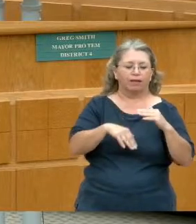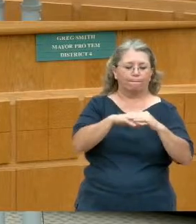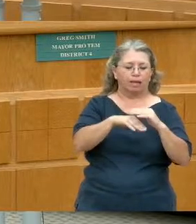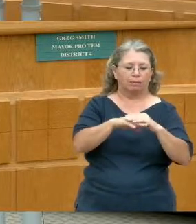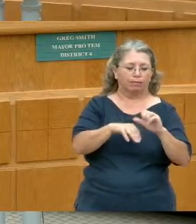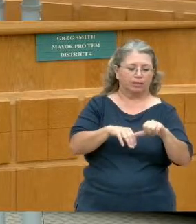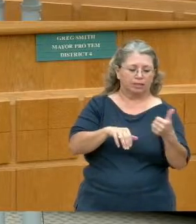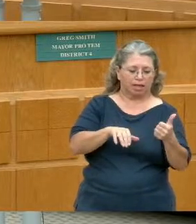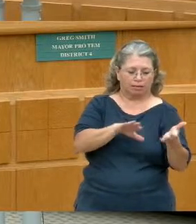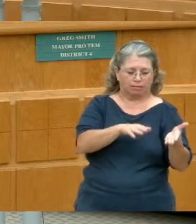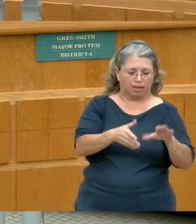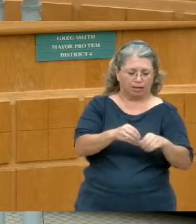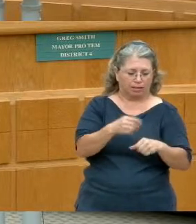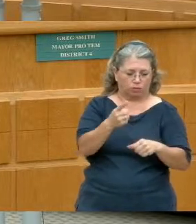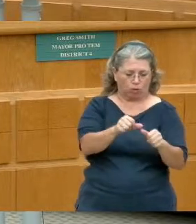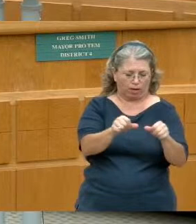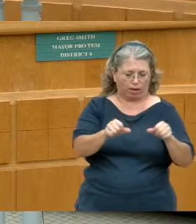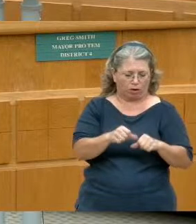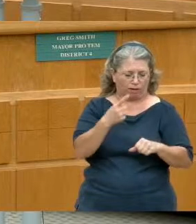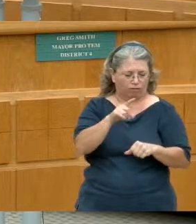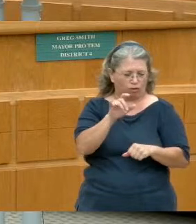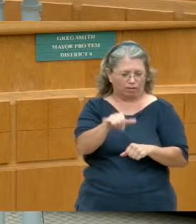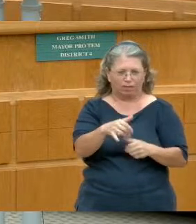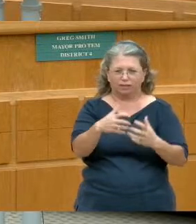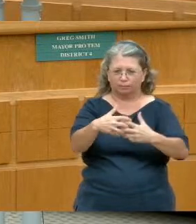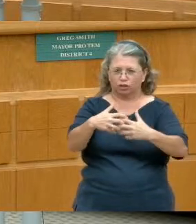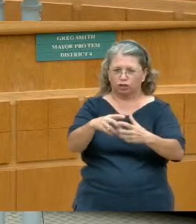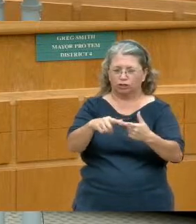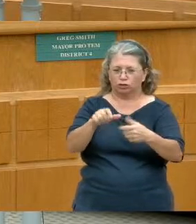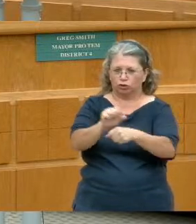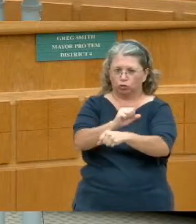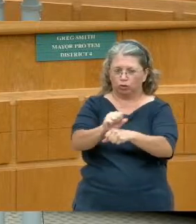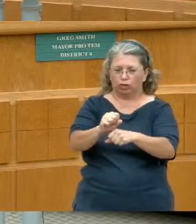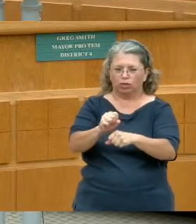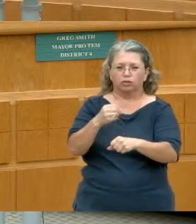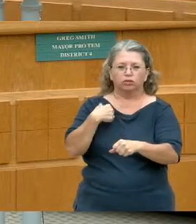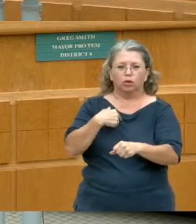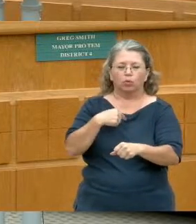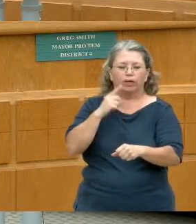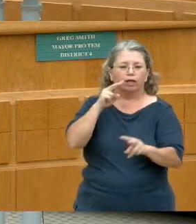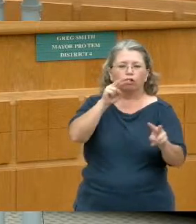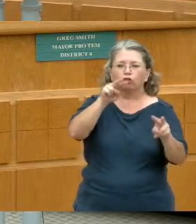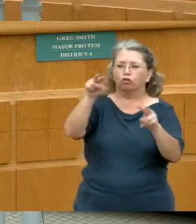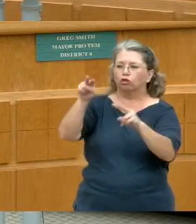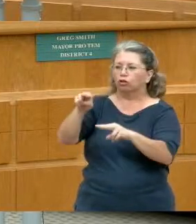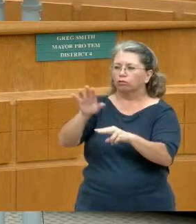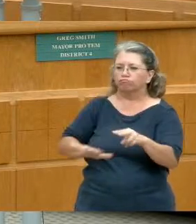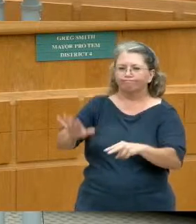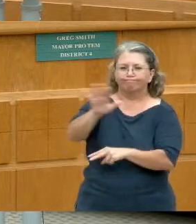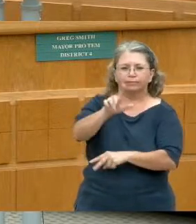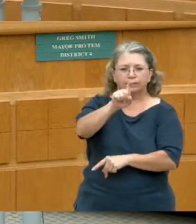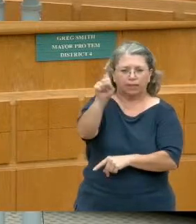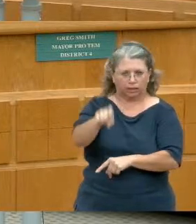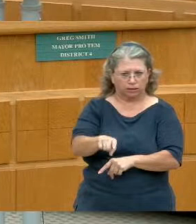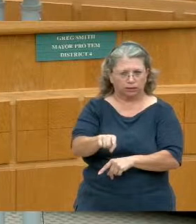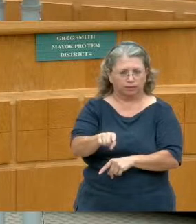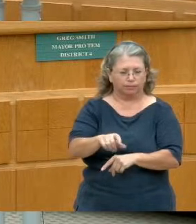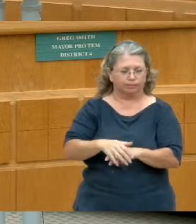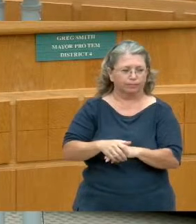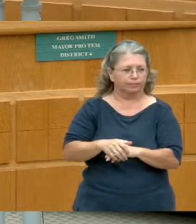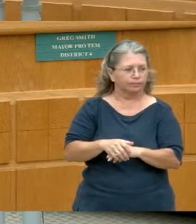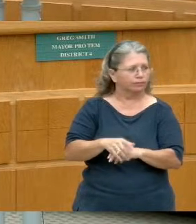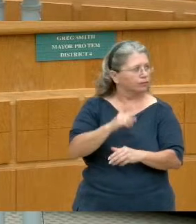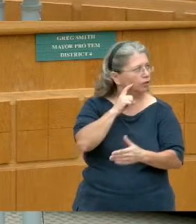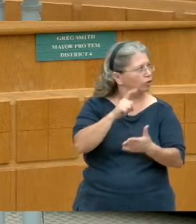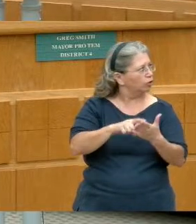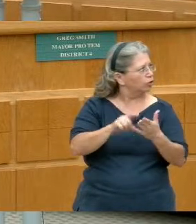it to work in the first place. So we run it on the public health regions across Texas. And what you can see here overall across all of Texas